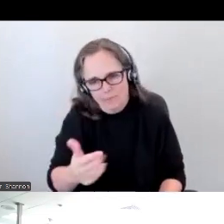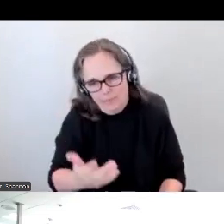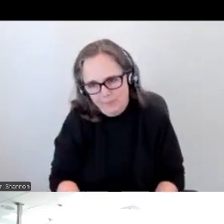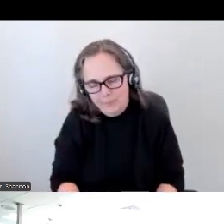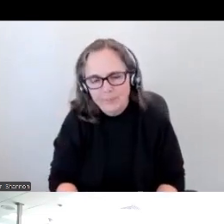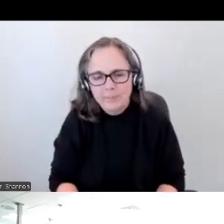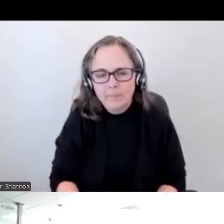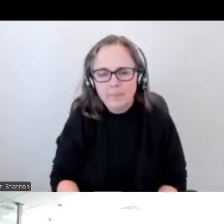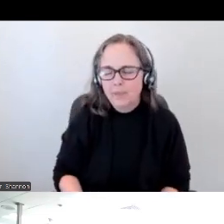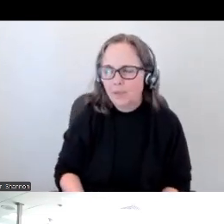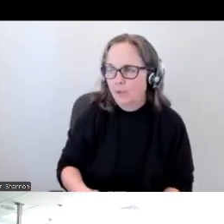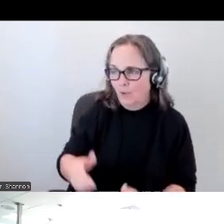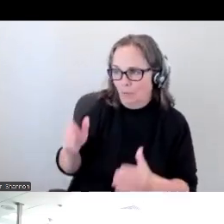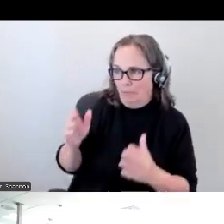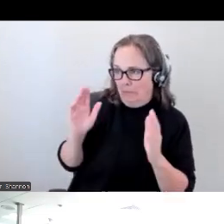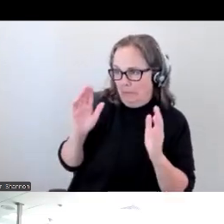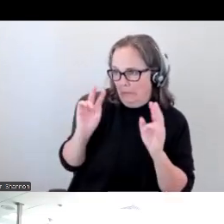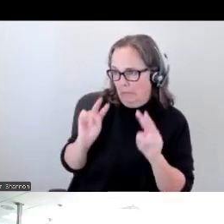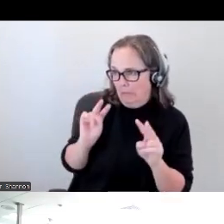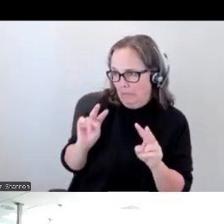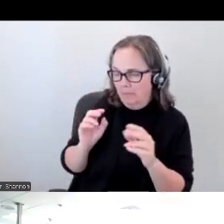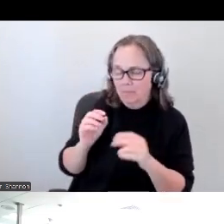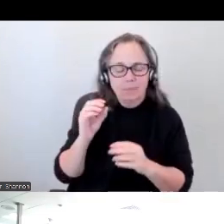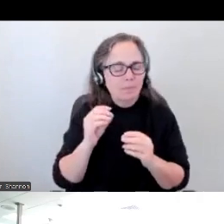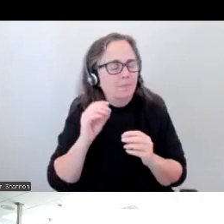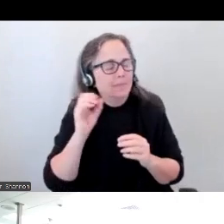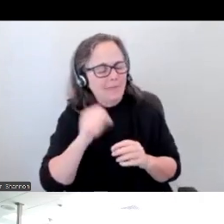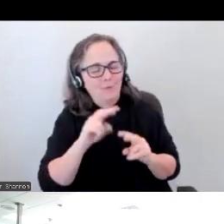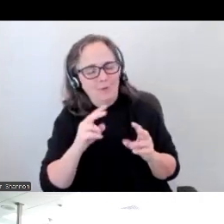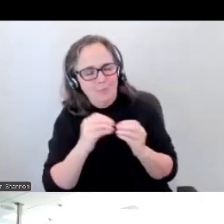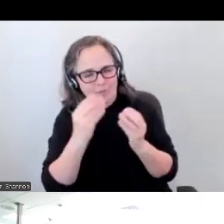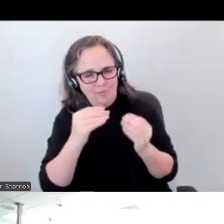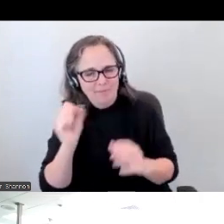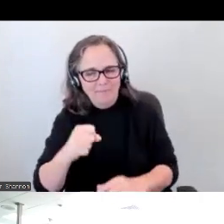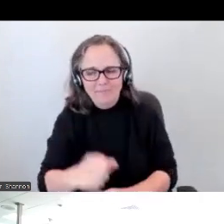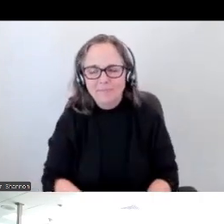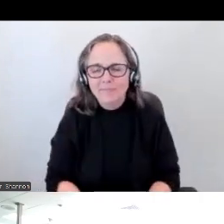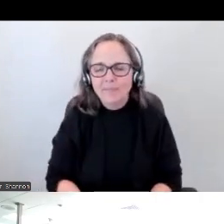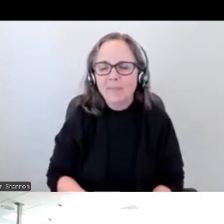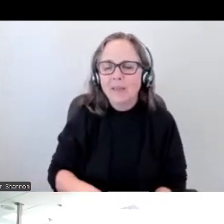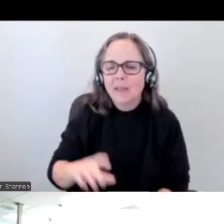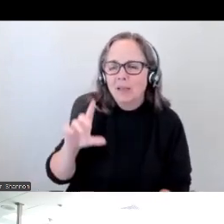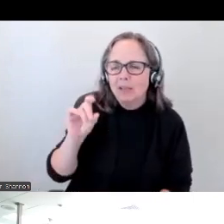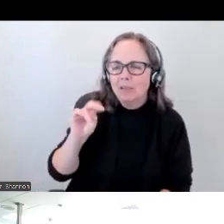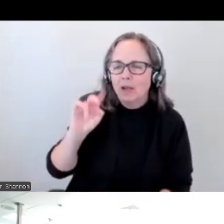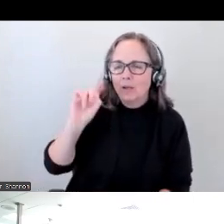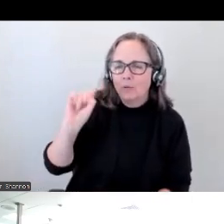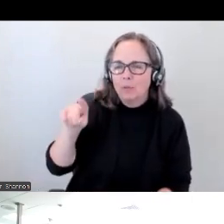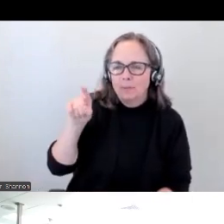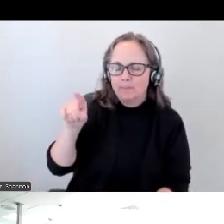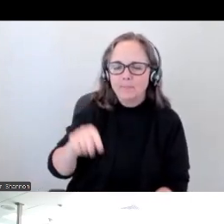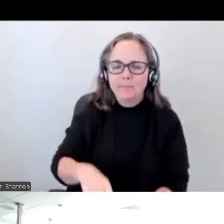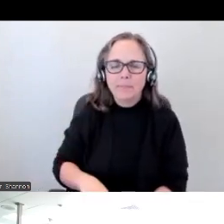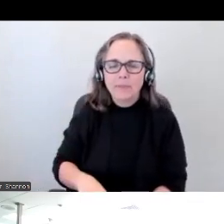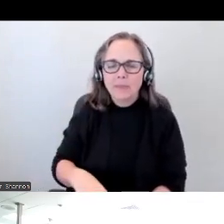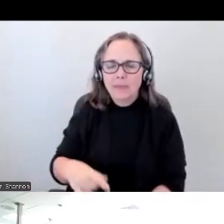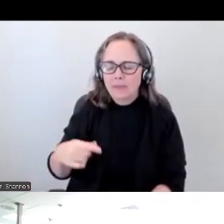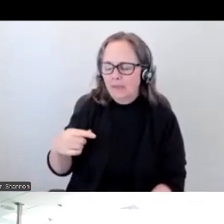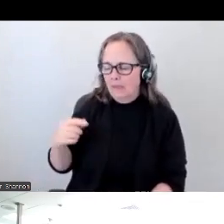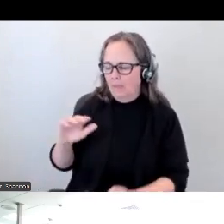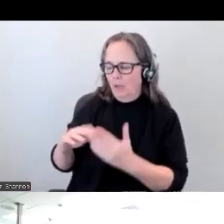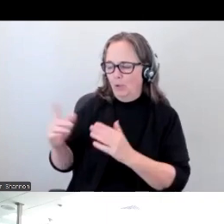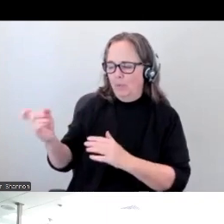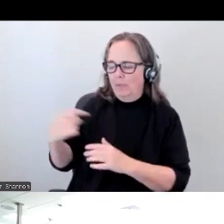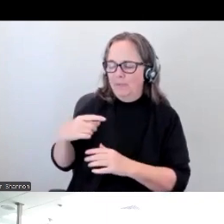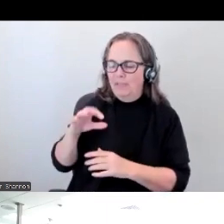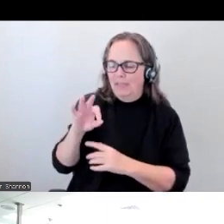So stay tuned. Yeah, Yep. Okay. correct. So Don, I have one for you. I was once asked by community, does the